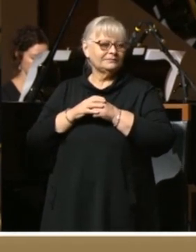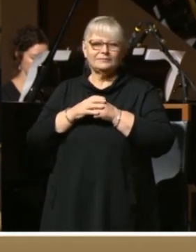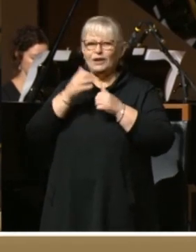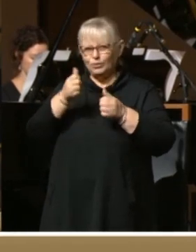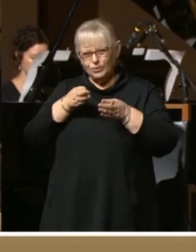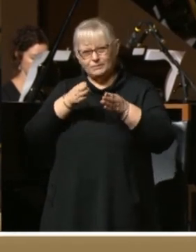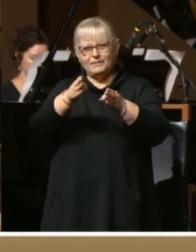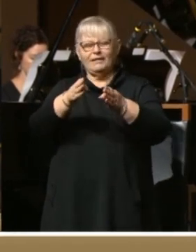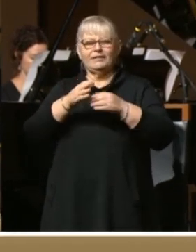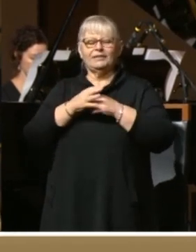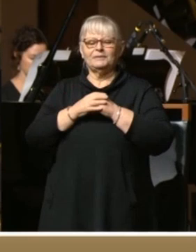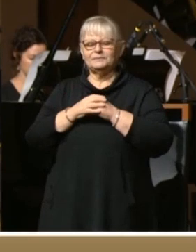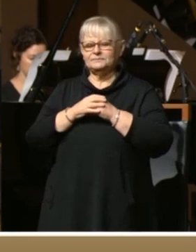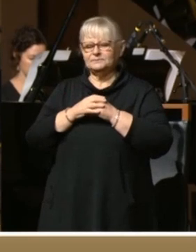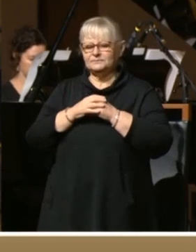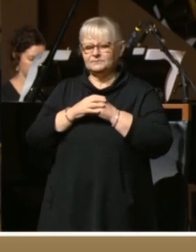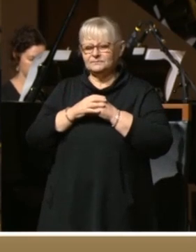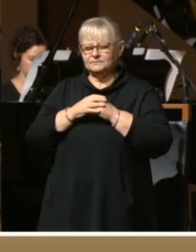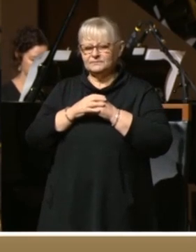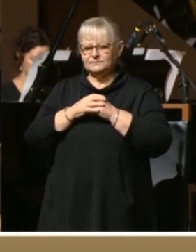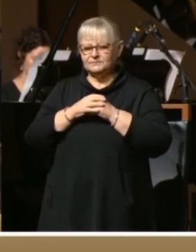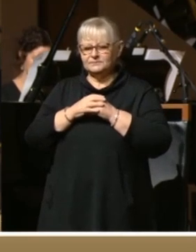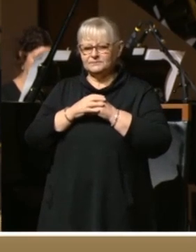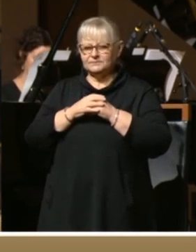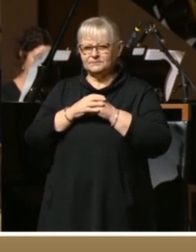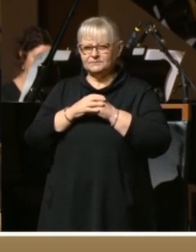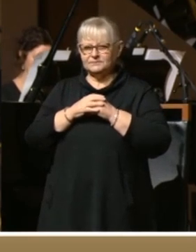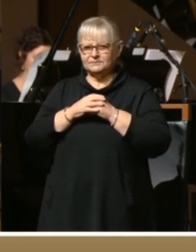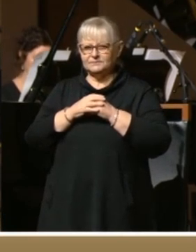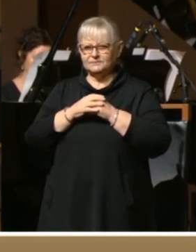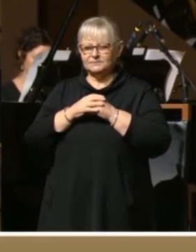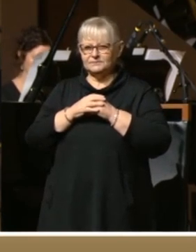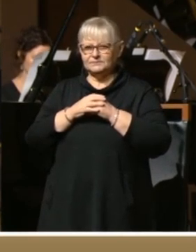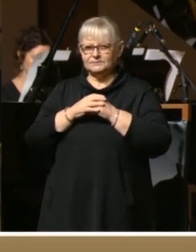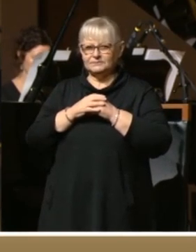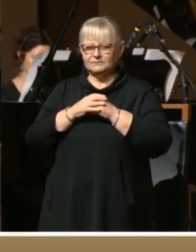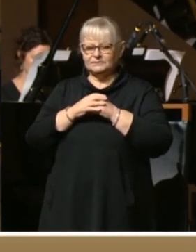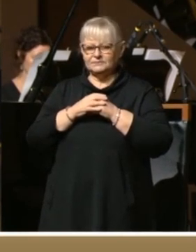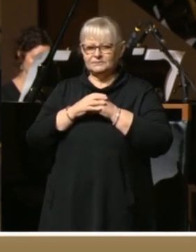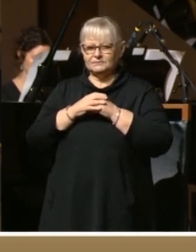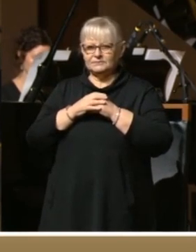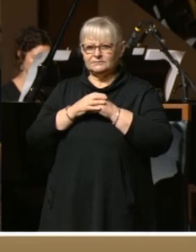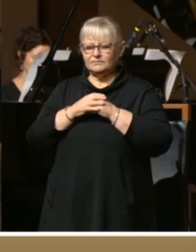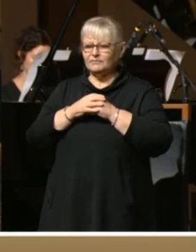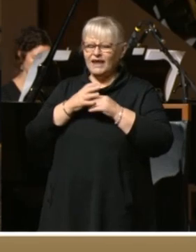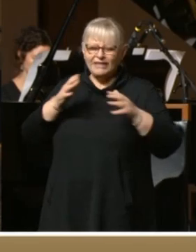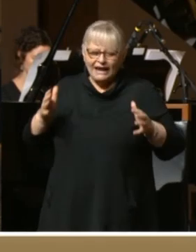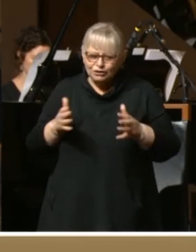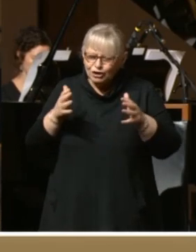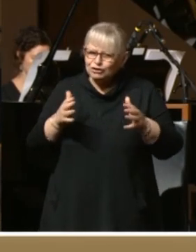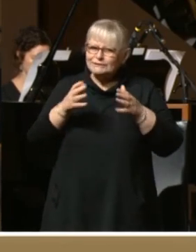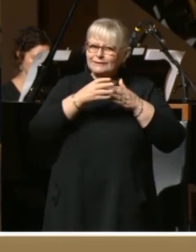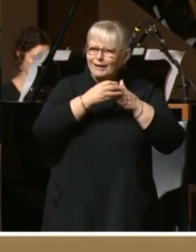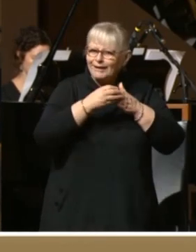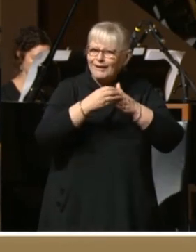path. Guingulila, Bilingali, now Yamamali, now Walamali, now. They nurture us, they guide us, they